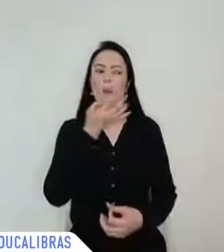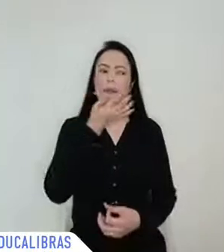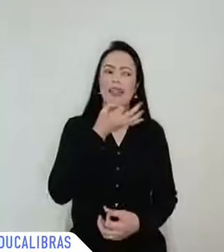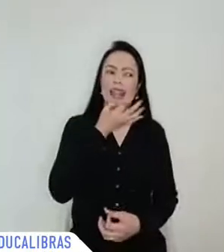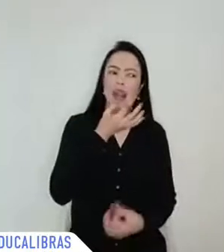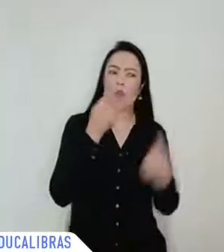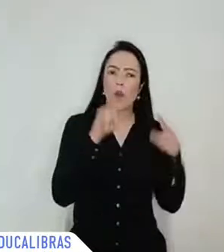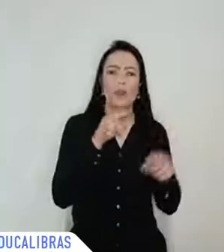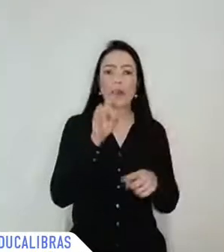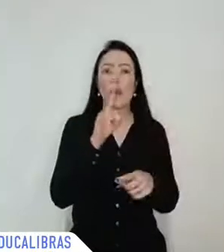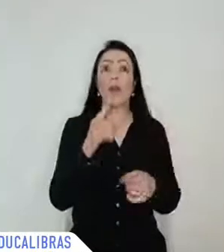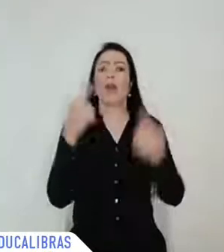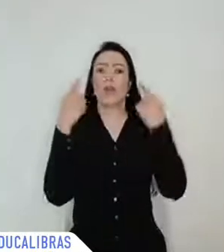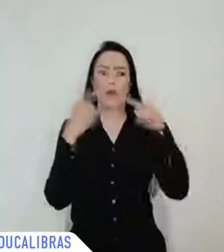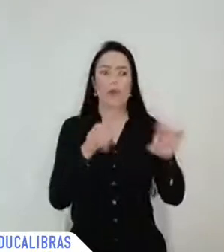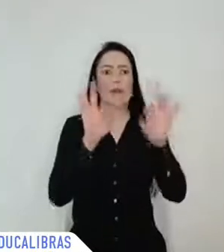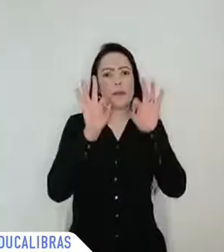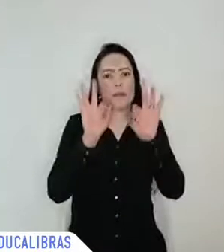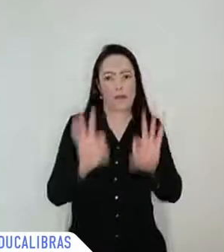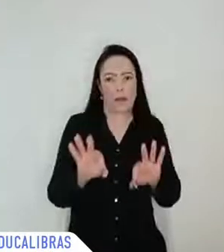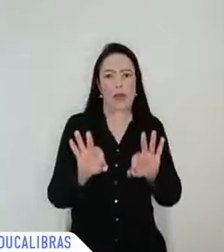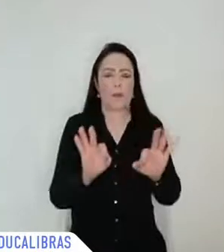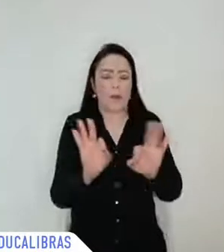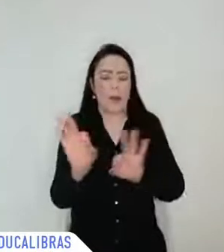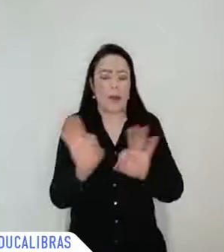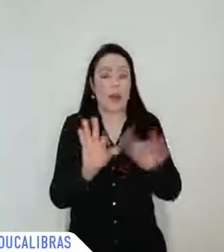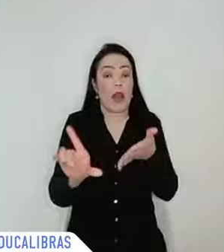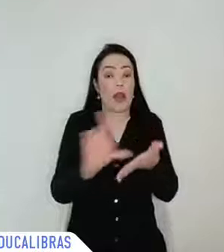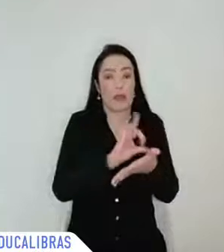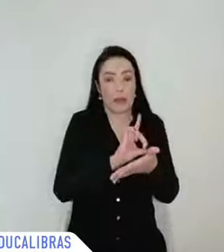journalism is no longer the